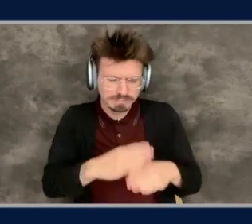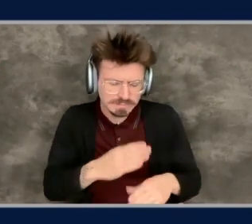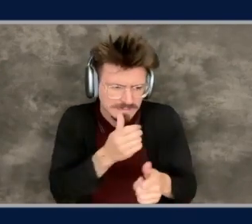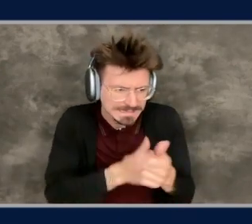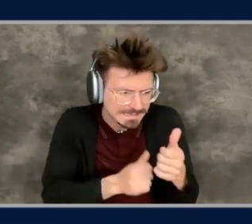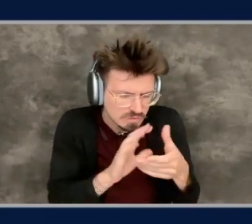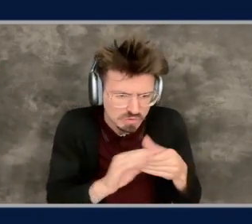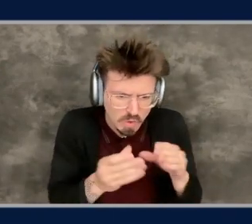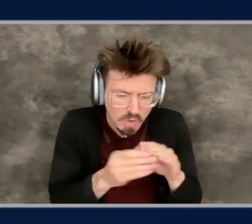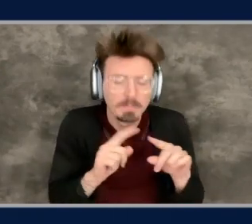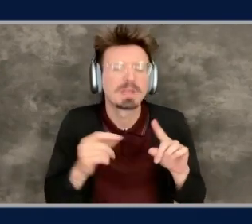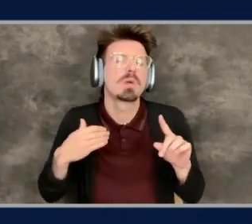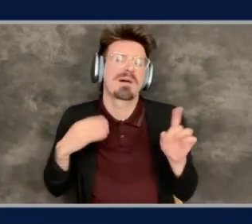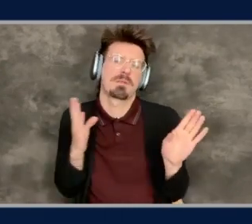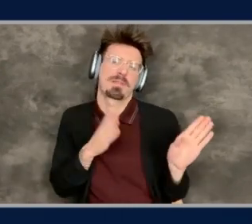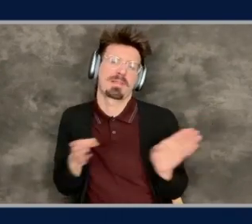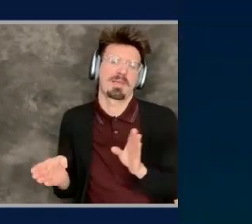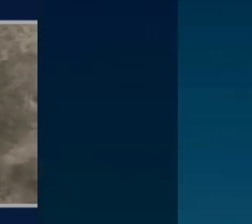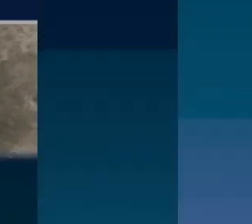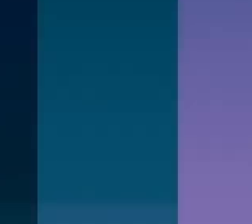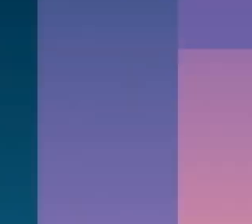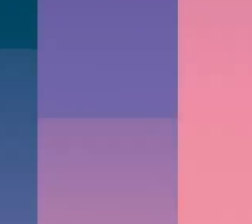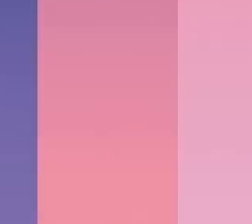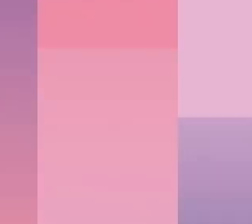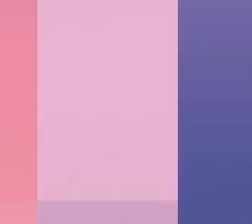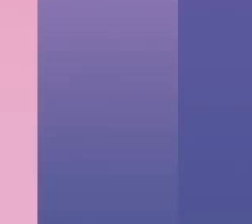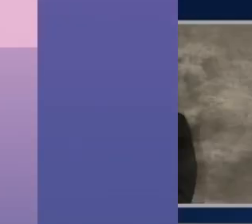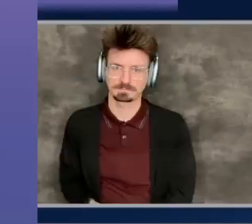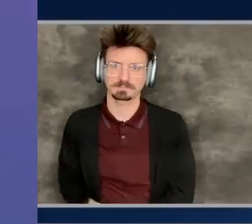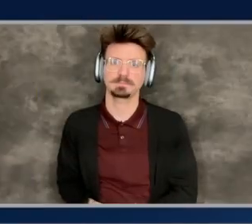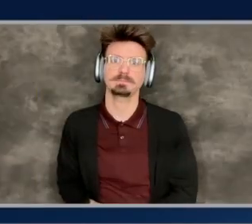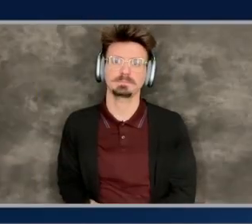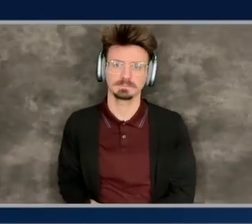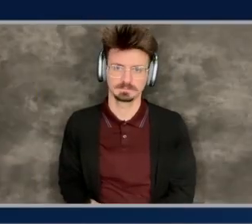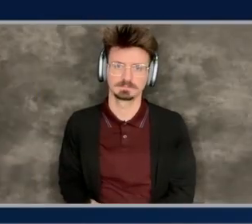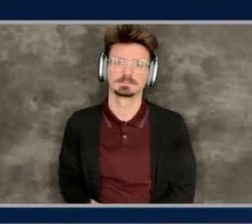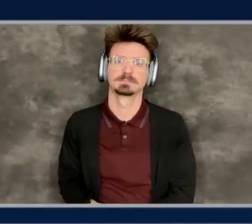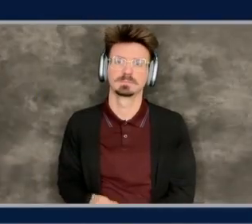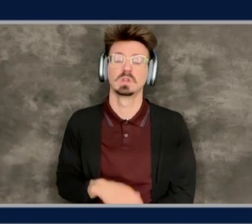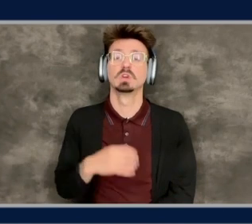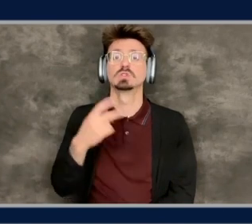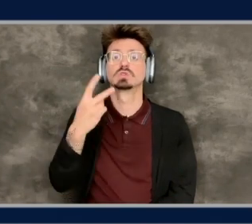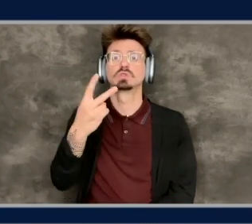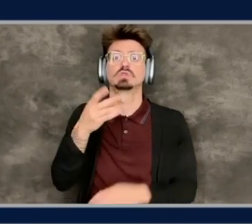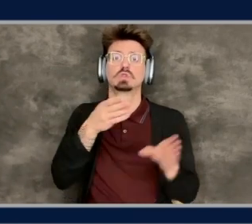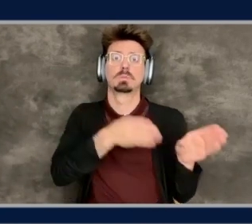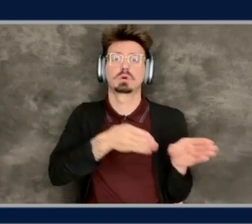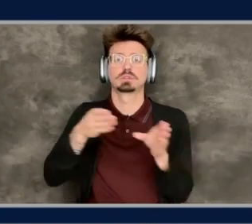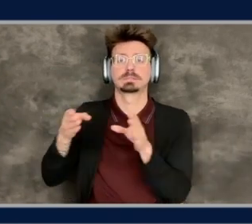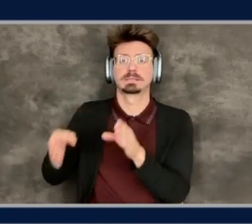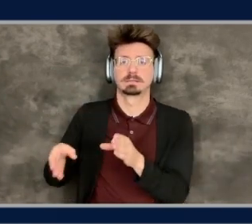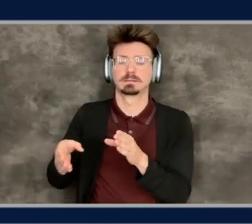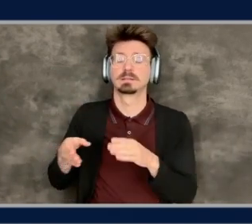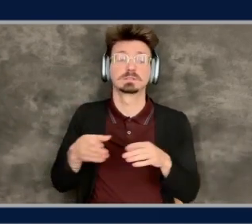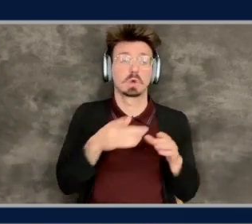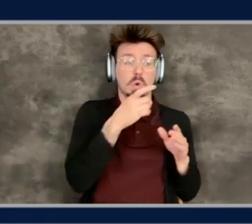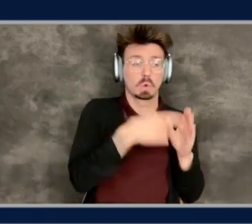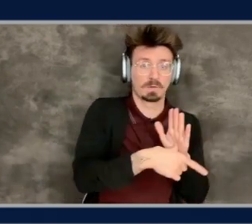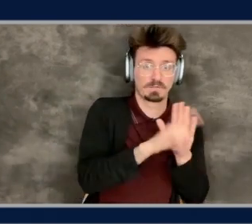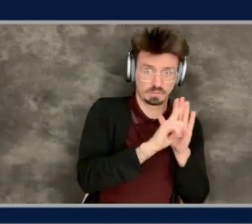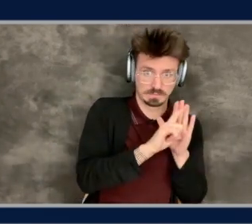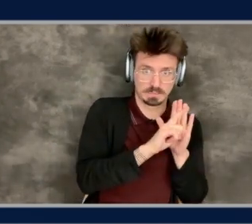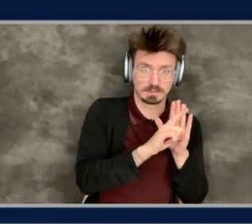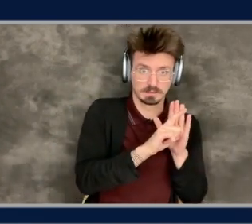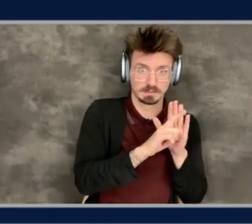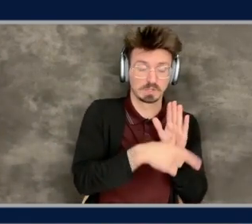plan. That's exactly right. Yeah. That's exactly what we are doing. Is that like here there's a two-person administrator like who has to review it. Yep. And like once they reviewed it and they